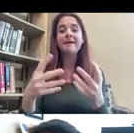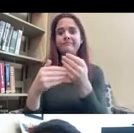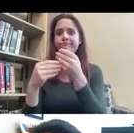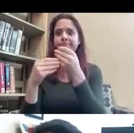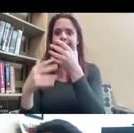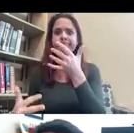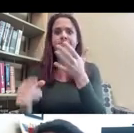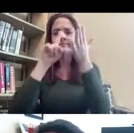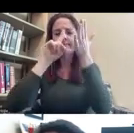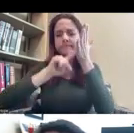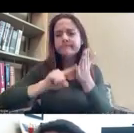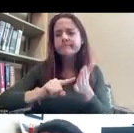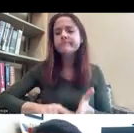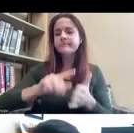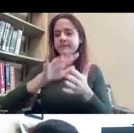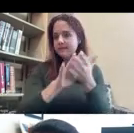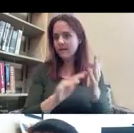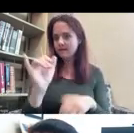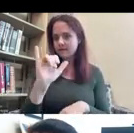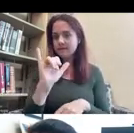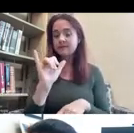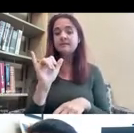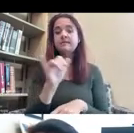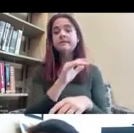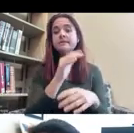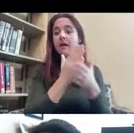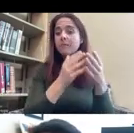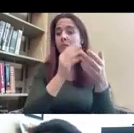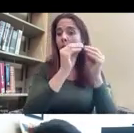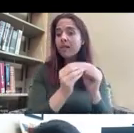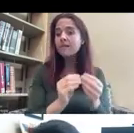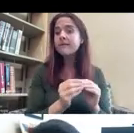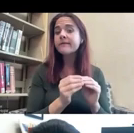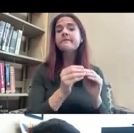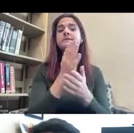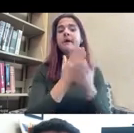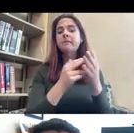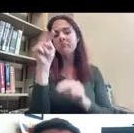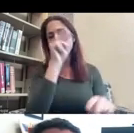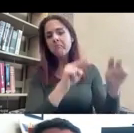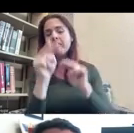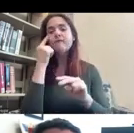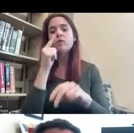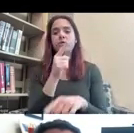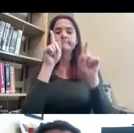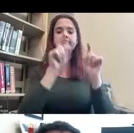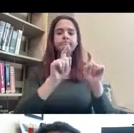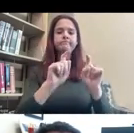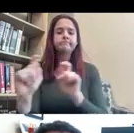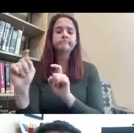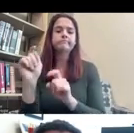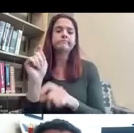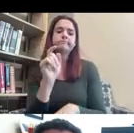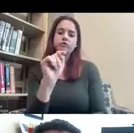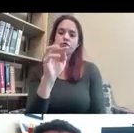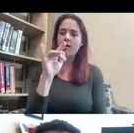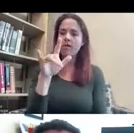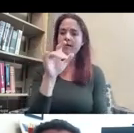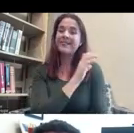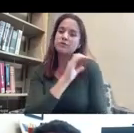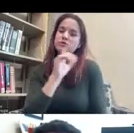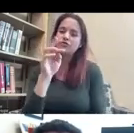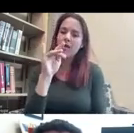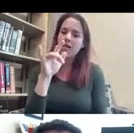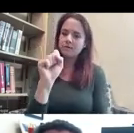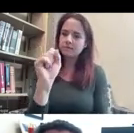study designs, including qualitative and observational research to clinical trials. So I want to